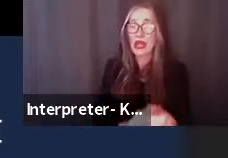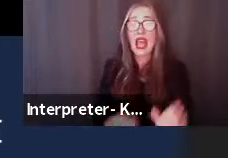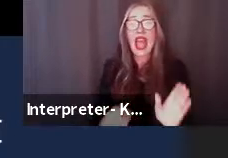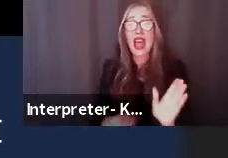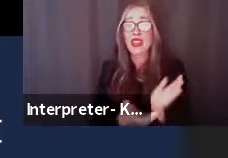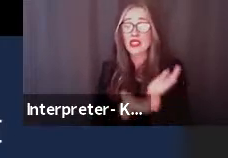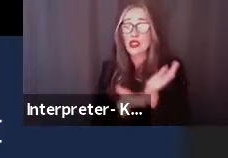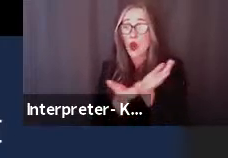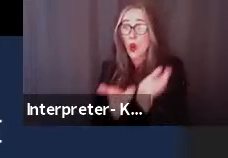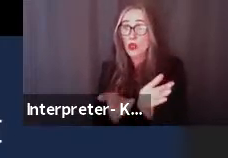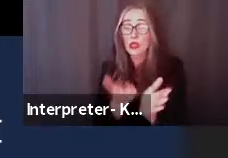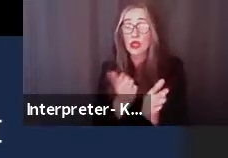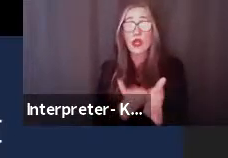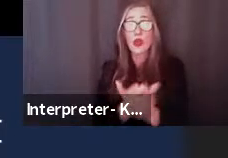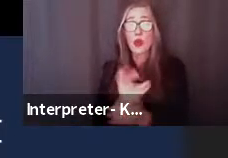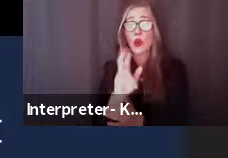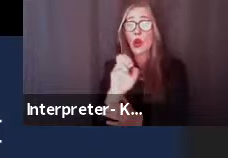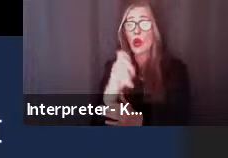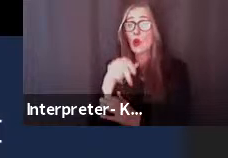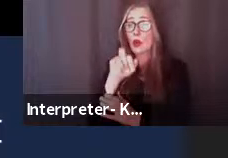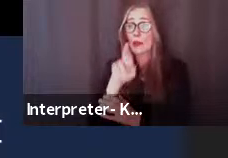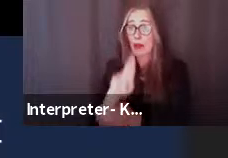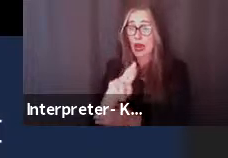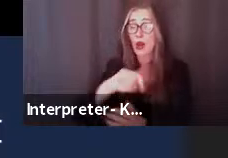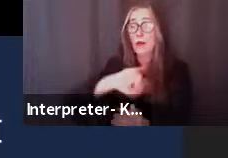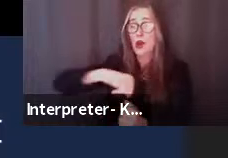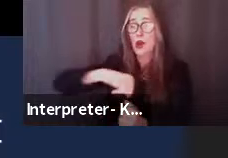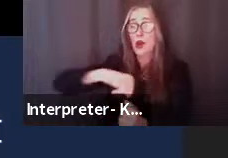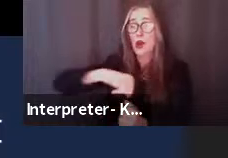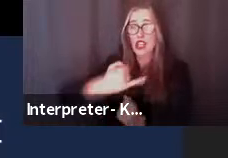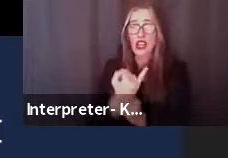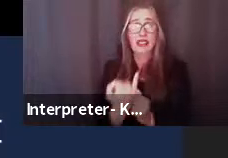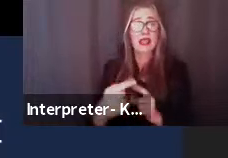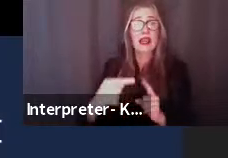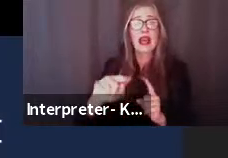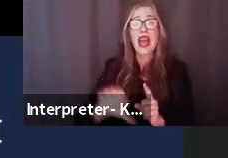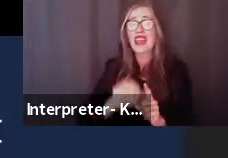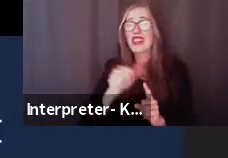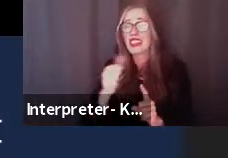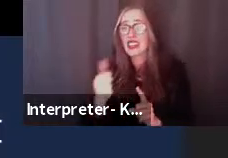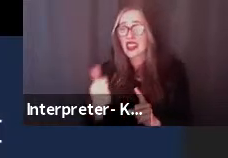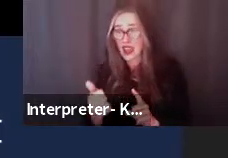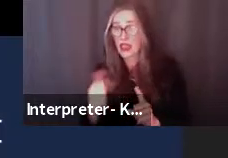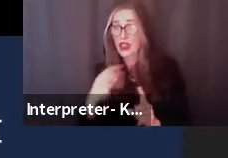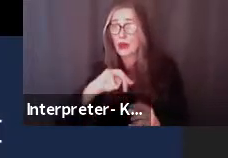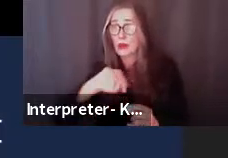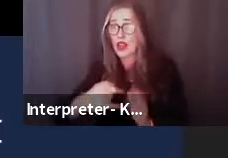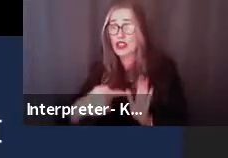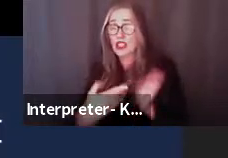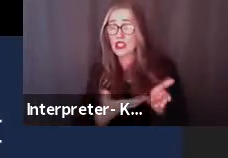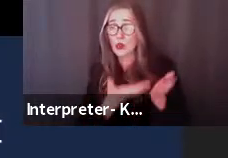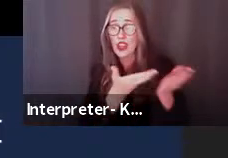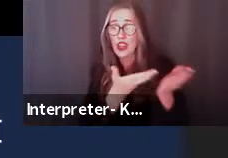and also teach-ins that we also feature too we do see the ways in which eugenics continues to inform medical